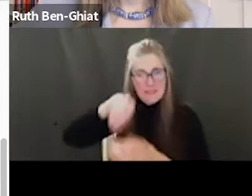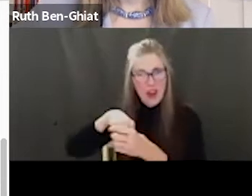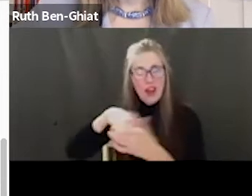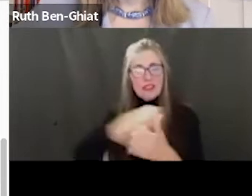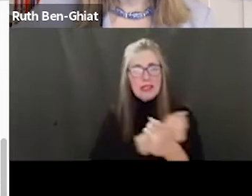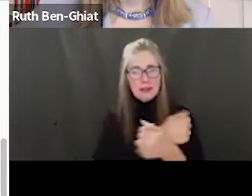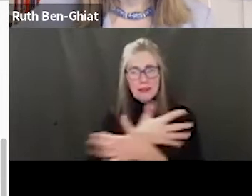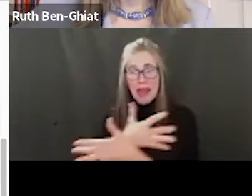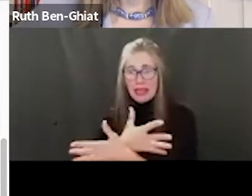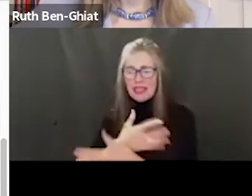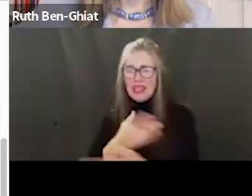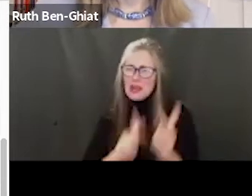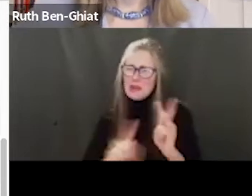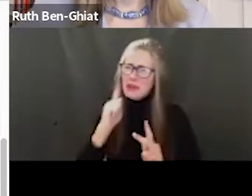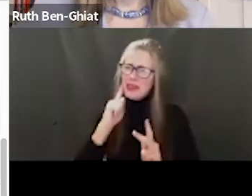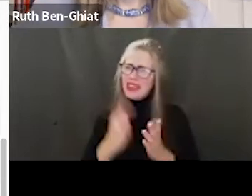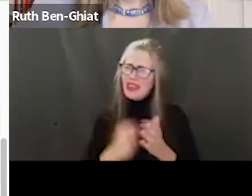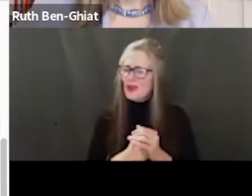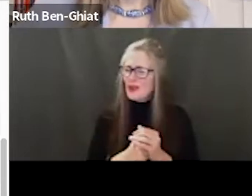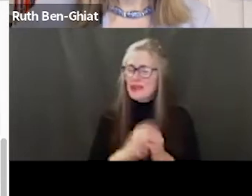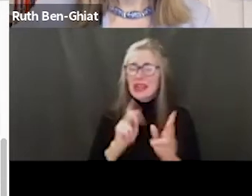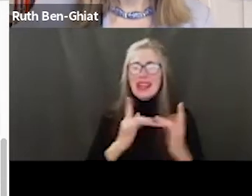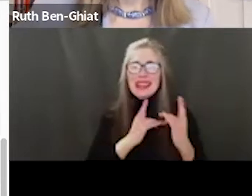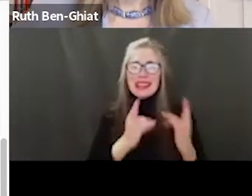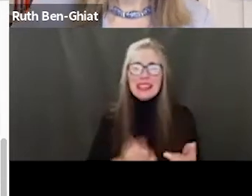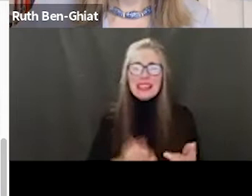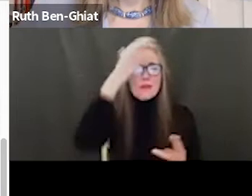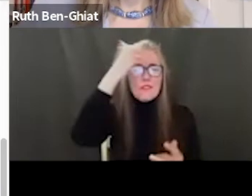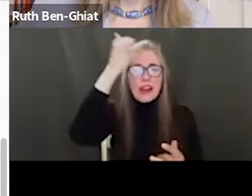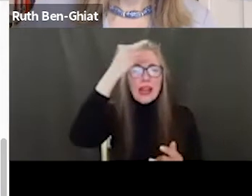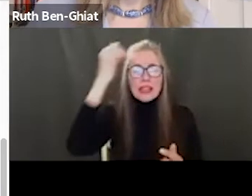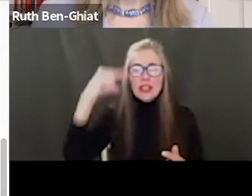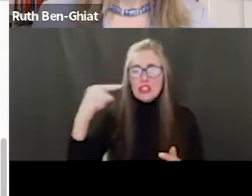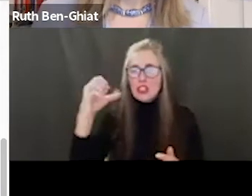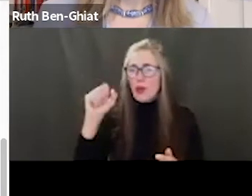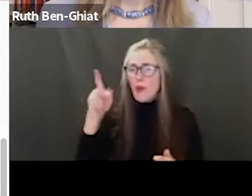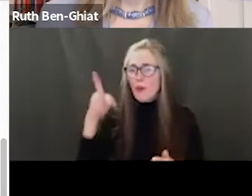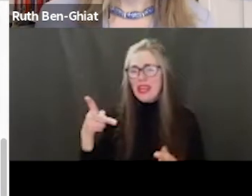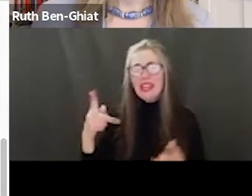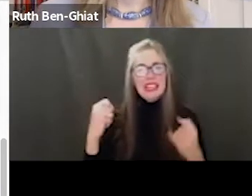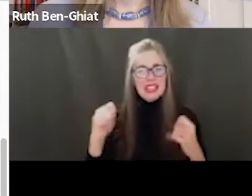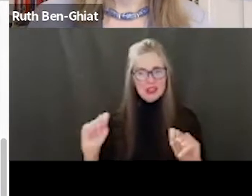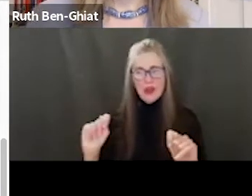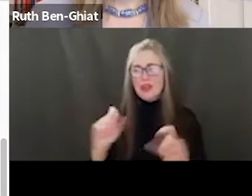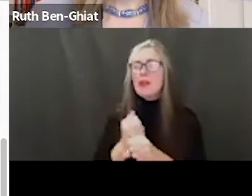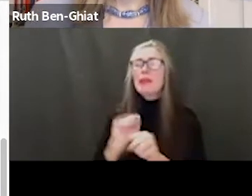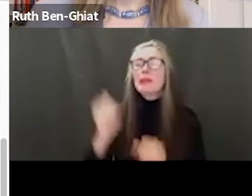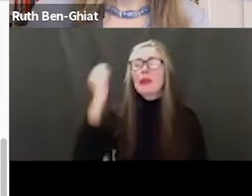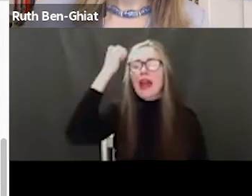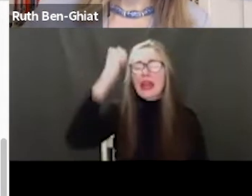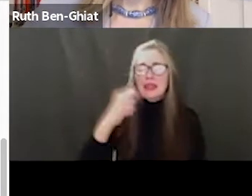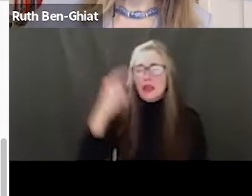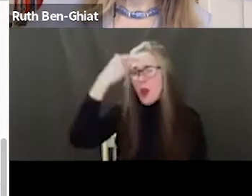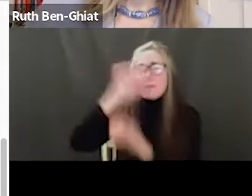whole discourse of kind of organized forgetting the GOP is trying to foist on the American people,